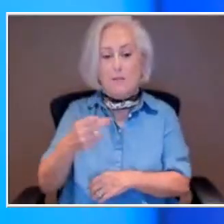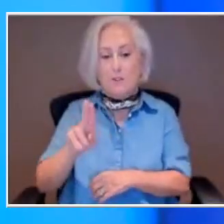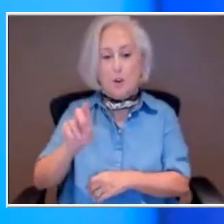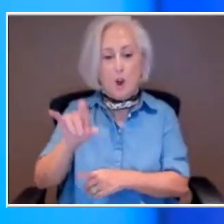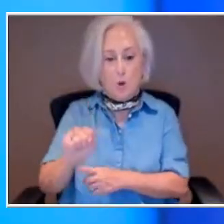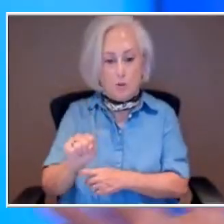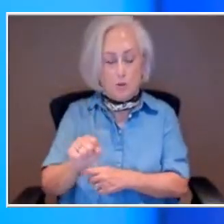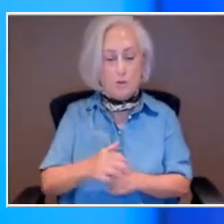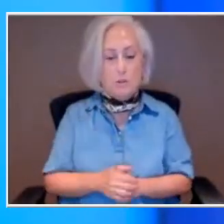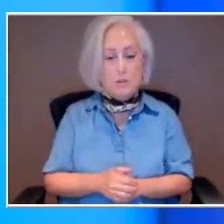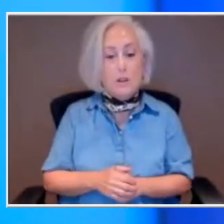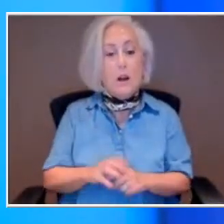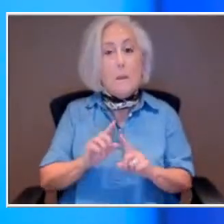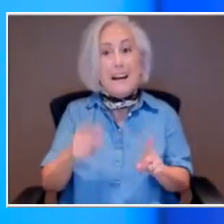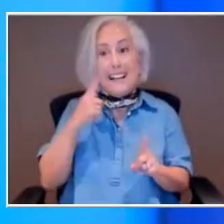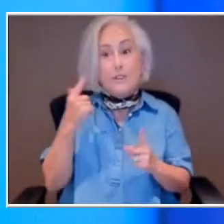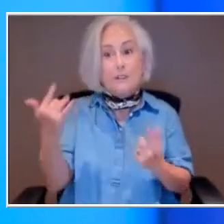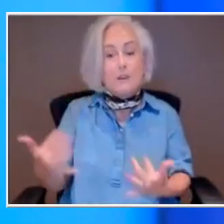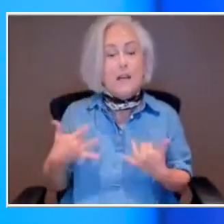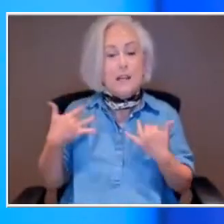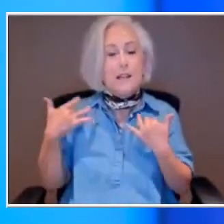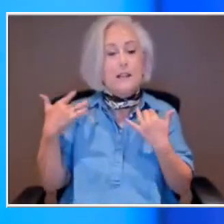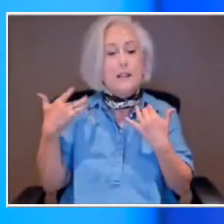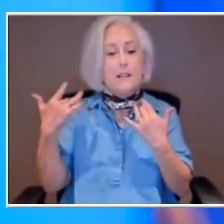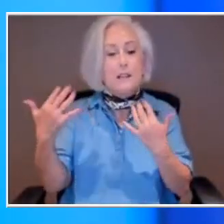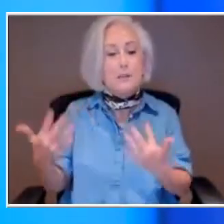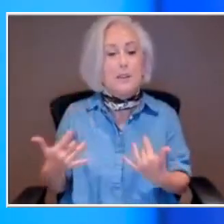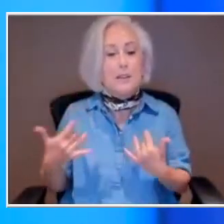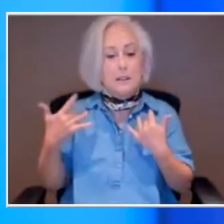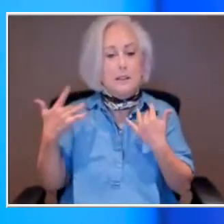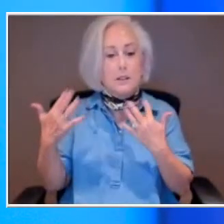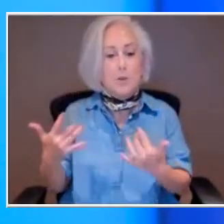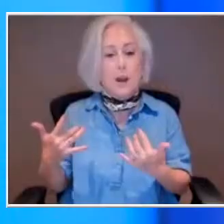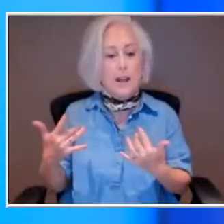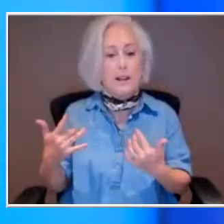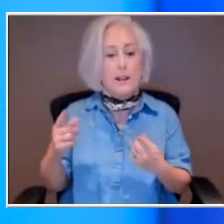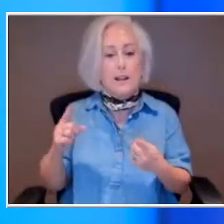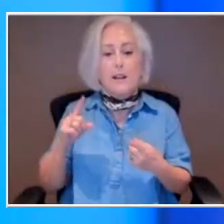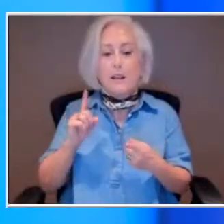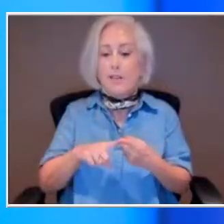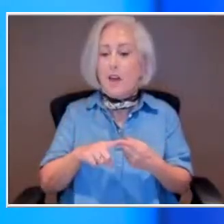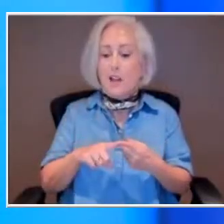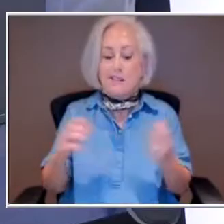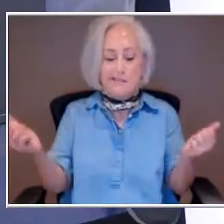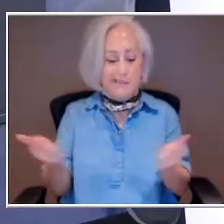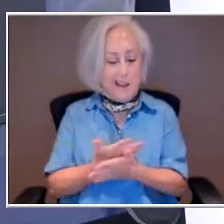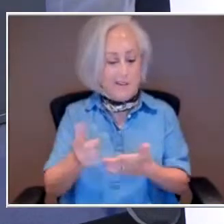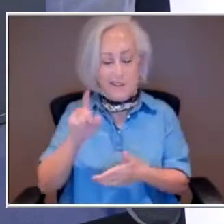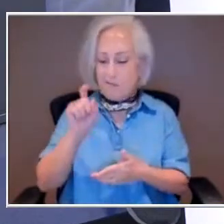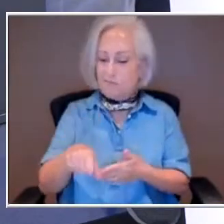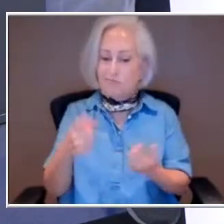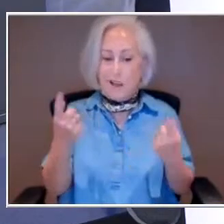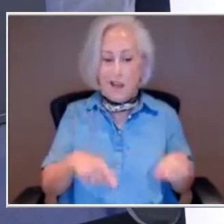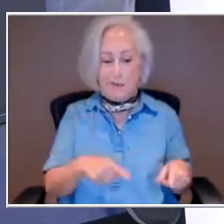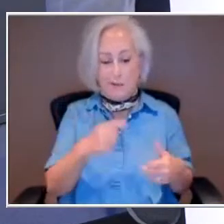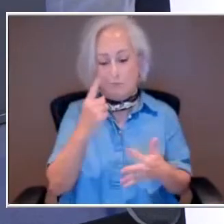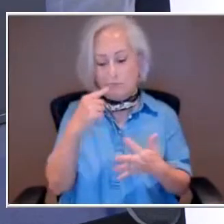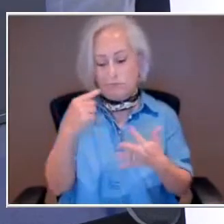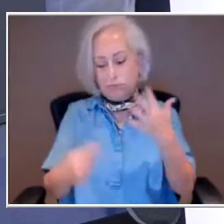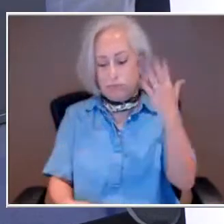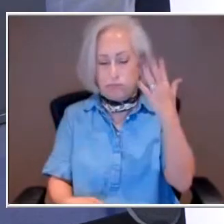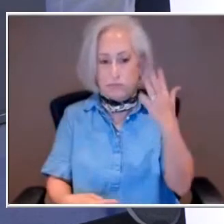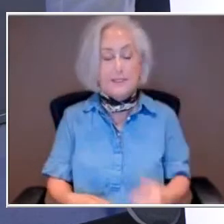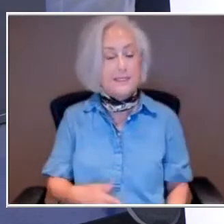But if we wait too long, then you're getting the kitchen sink. All right. Well, I appreciate you